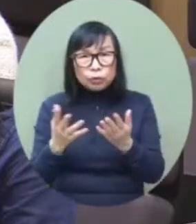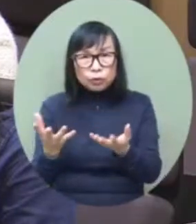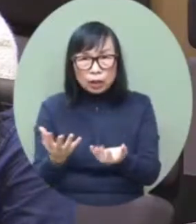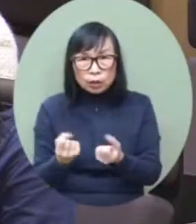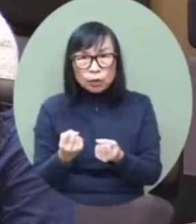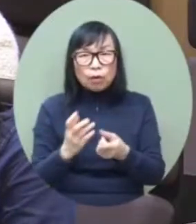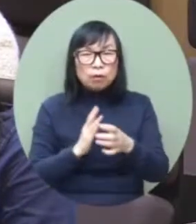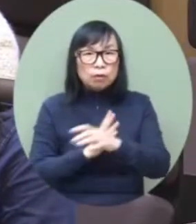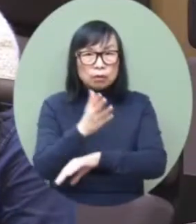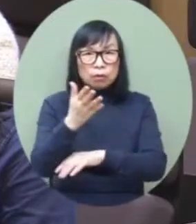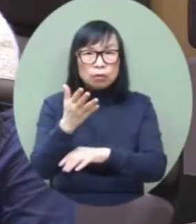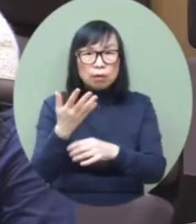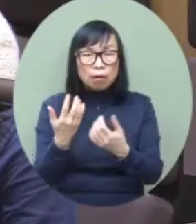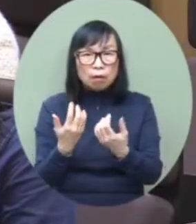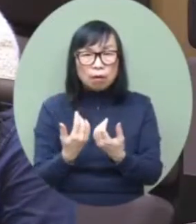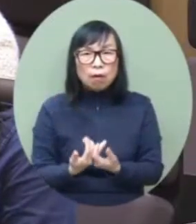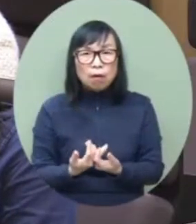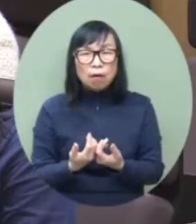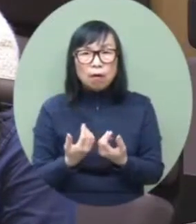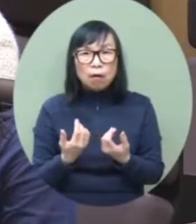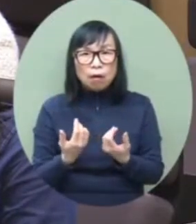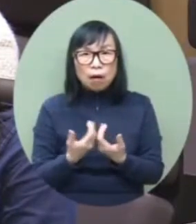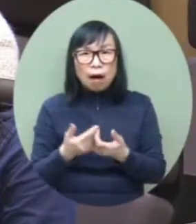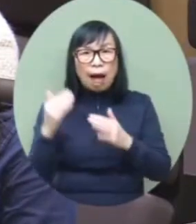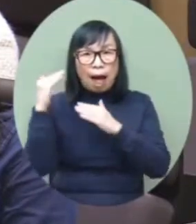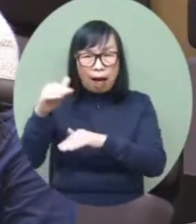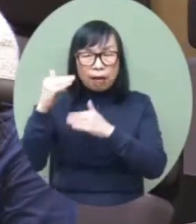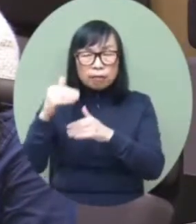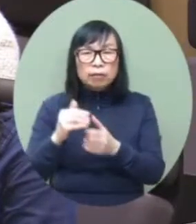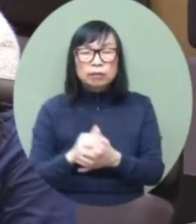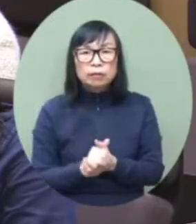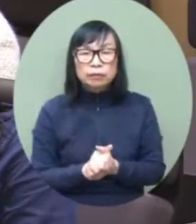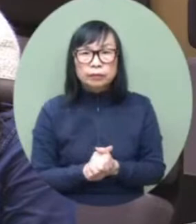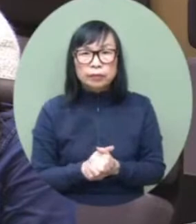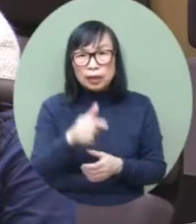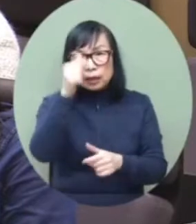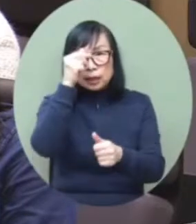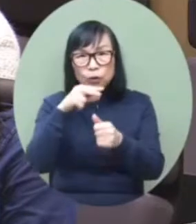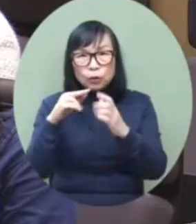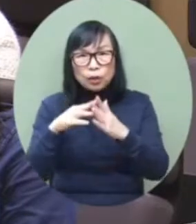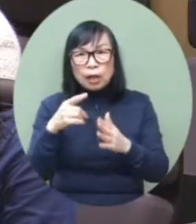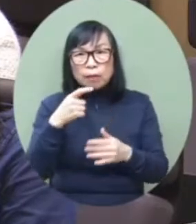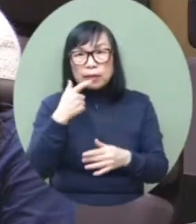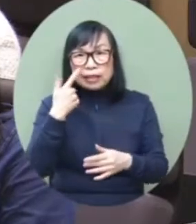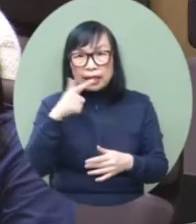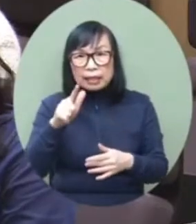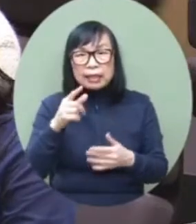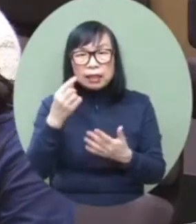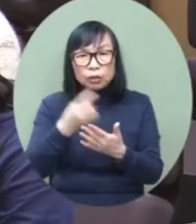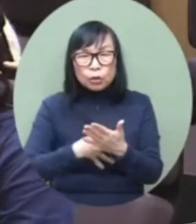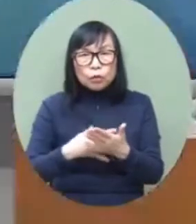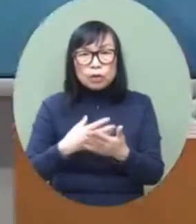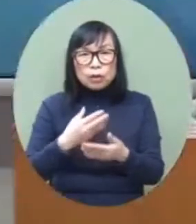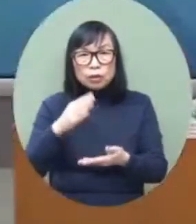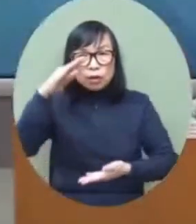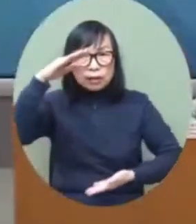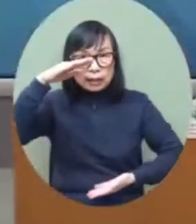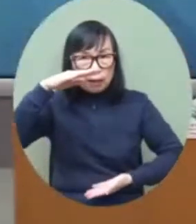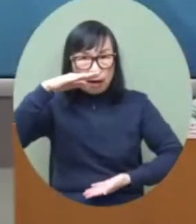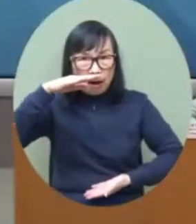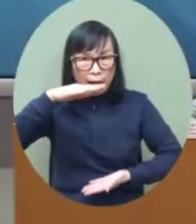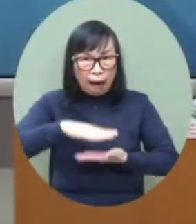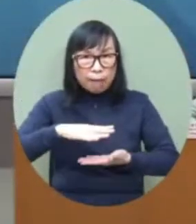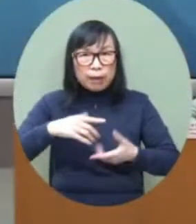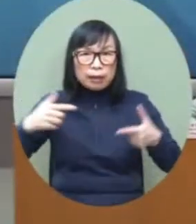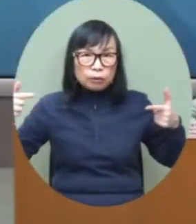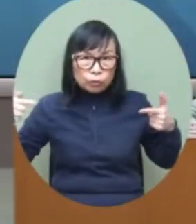full capacity. So does the HA have any concrete measures to alleviate these burdens? Thank you. I do not have